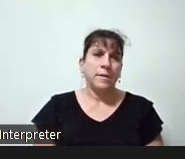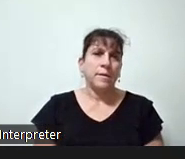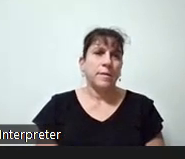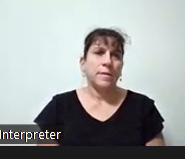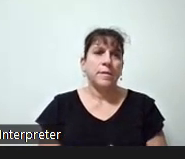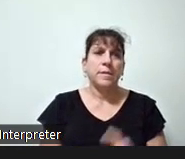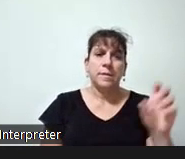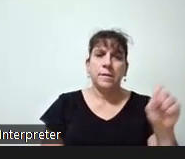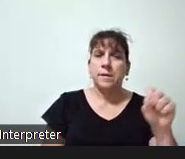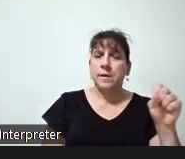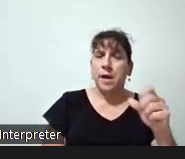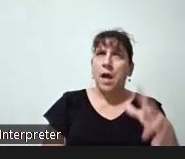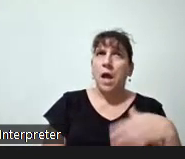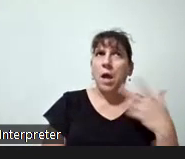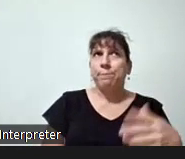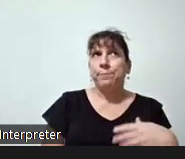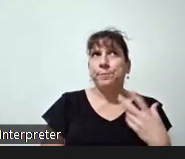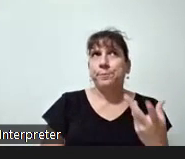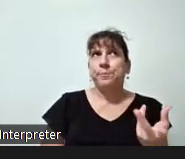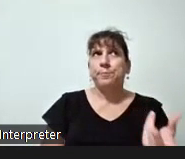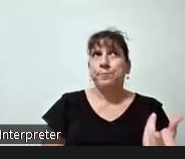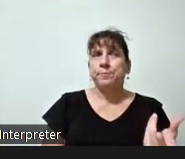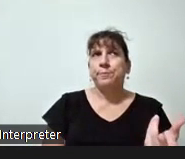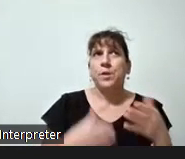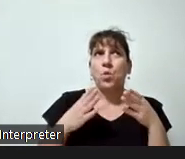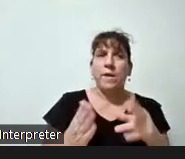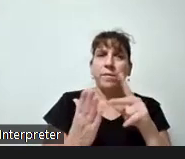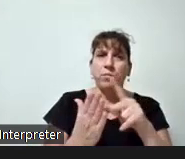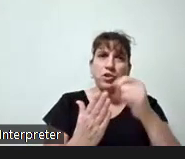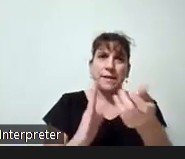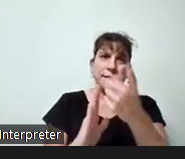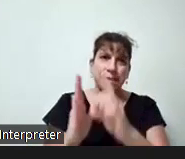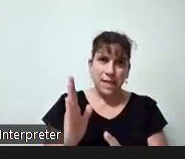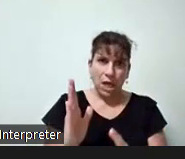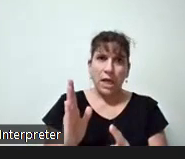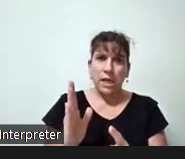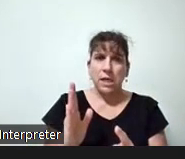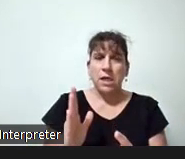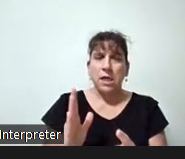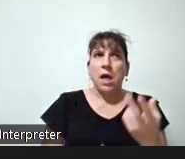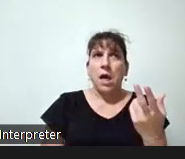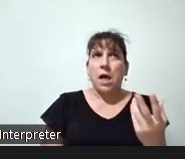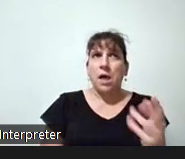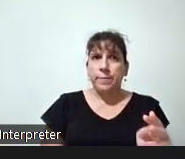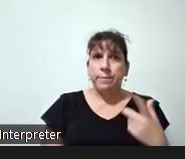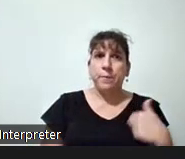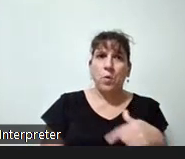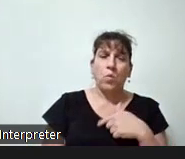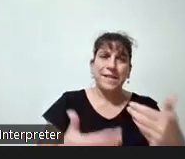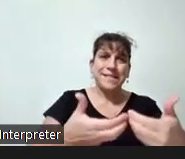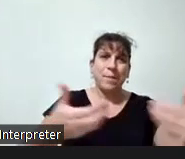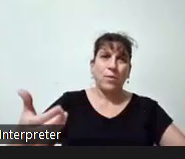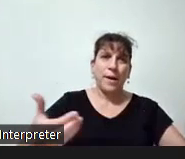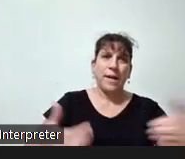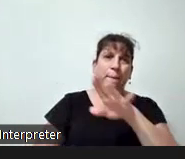Yeah, so the way that the project is designed, we separate bus and car